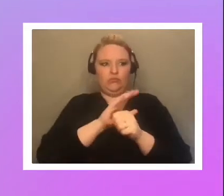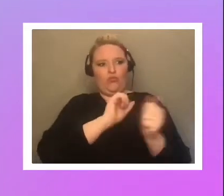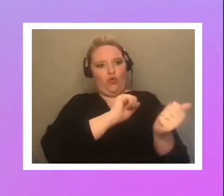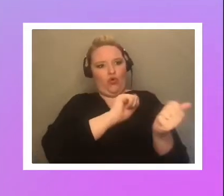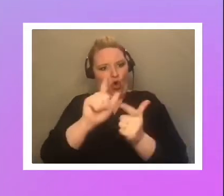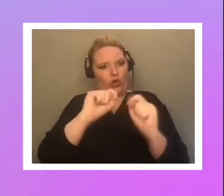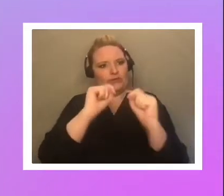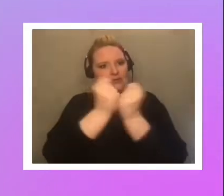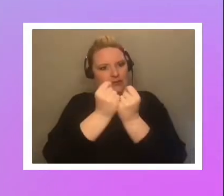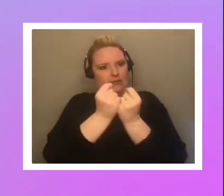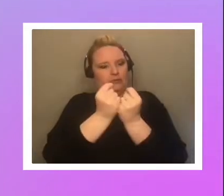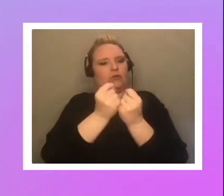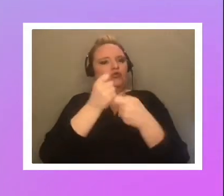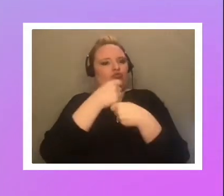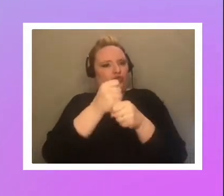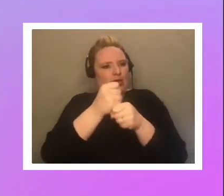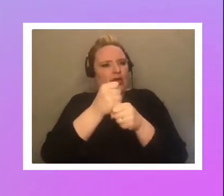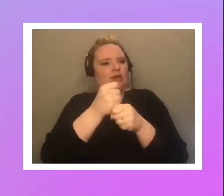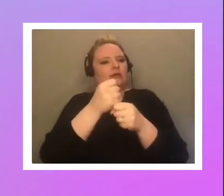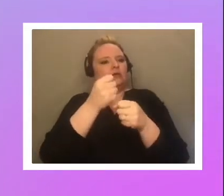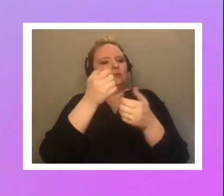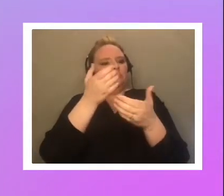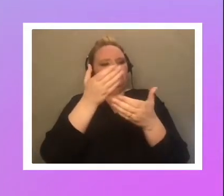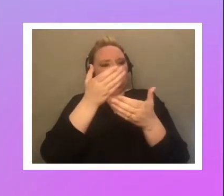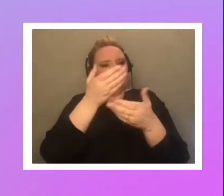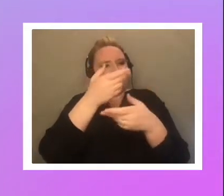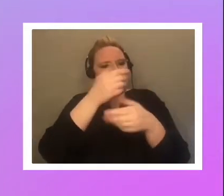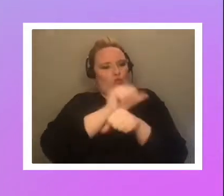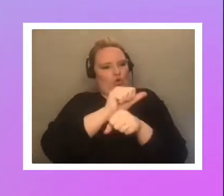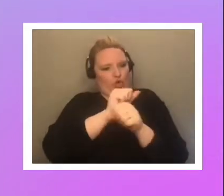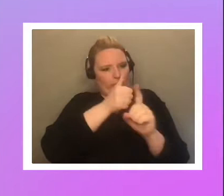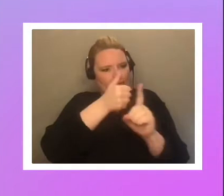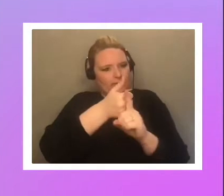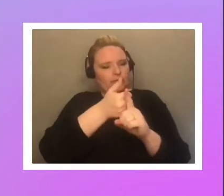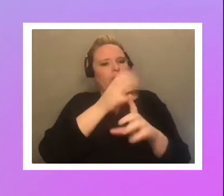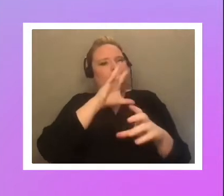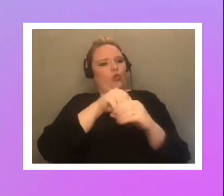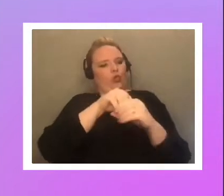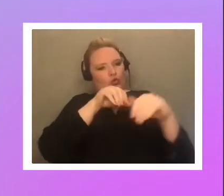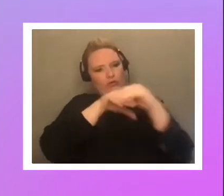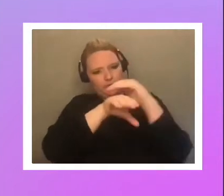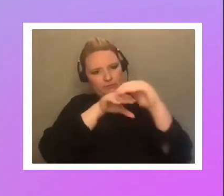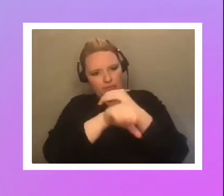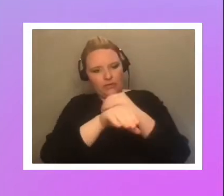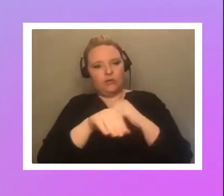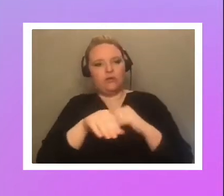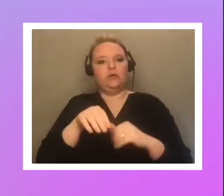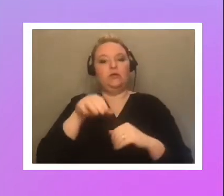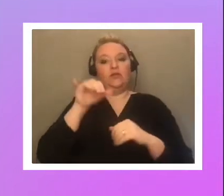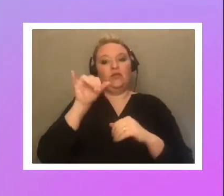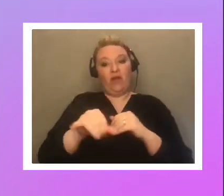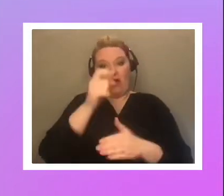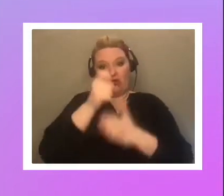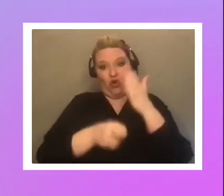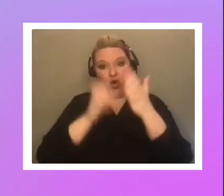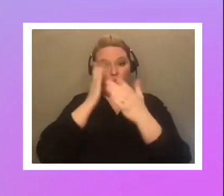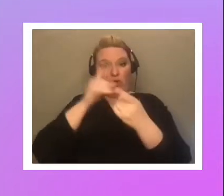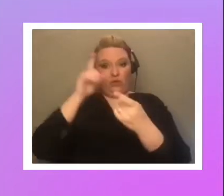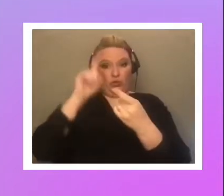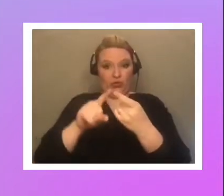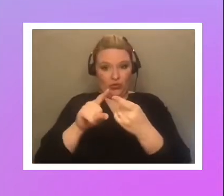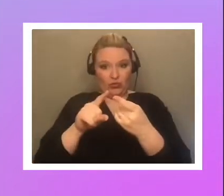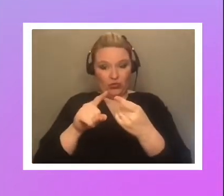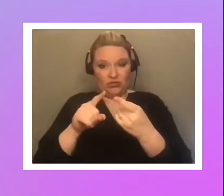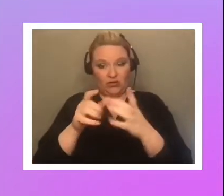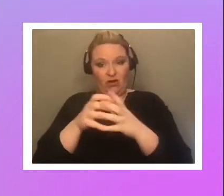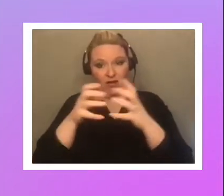member produces accessible work. This is going to lower the cost